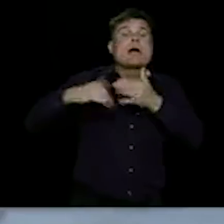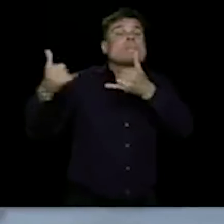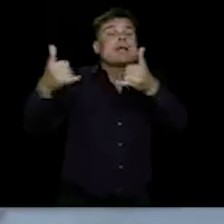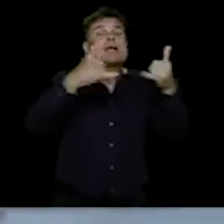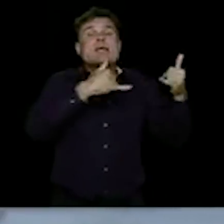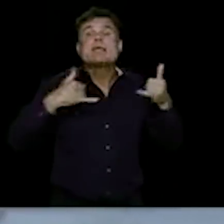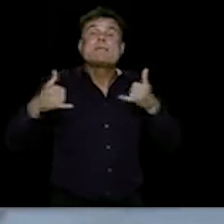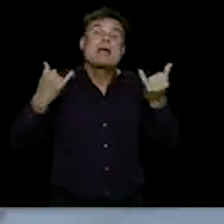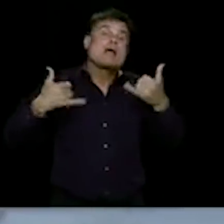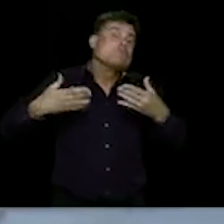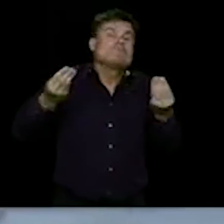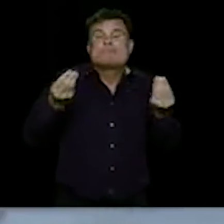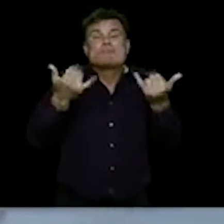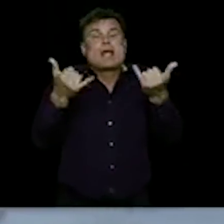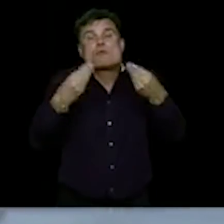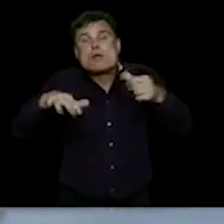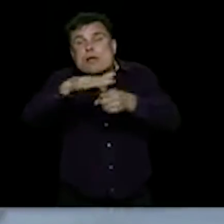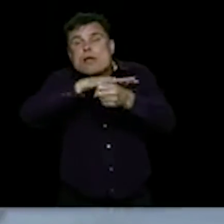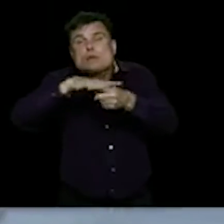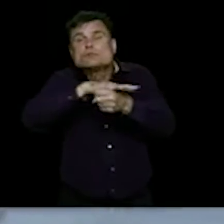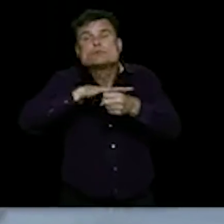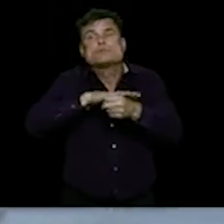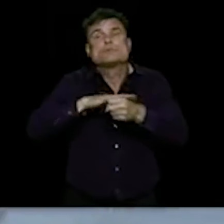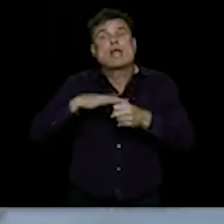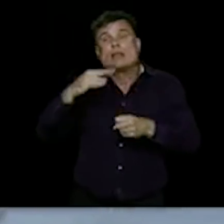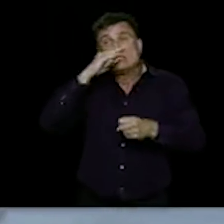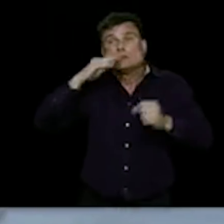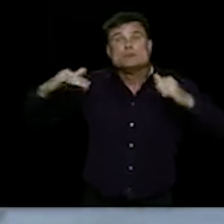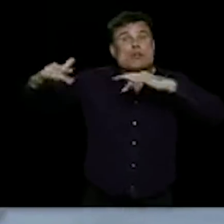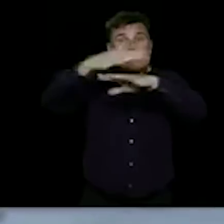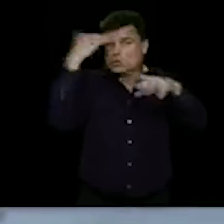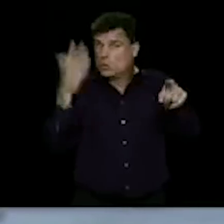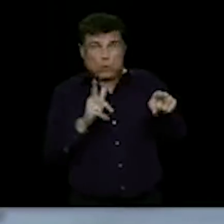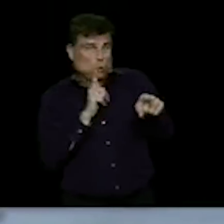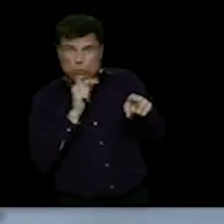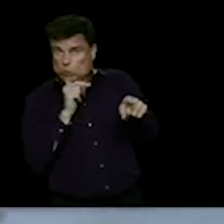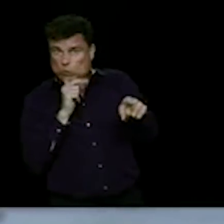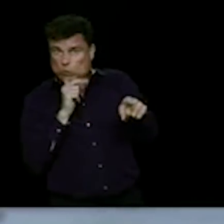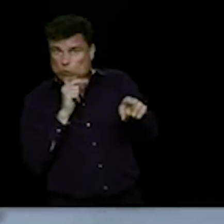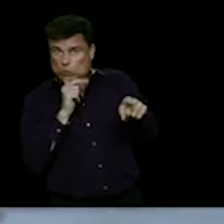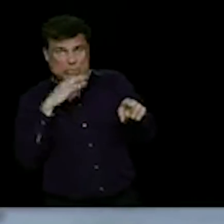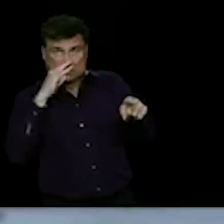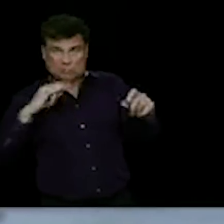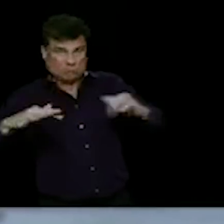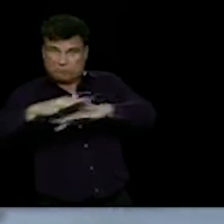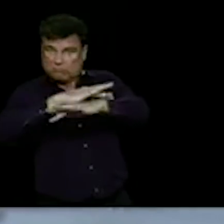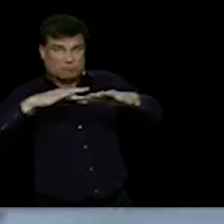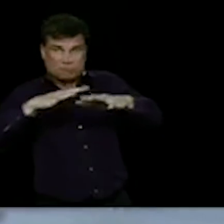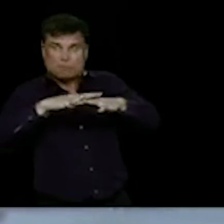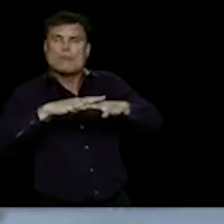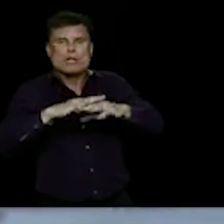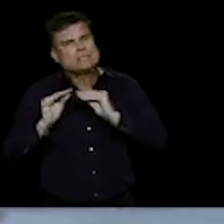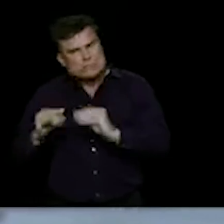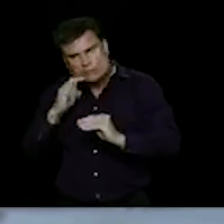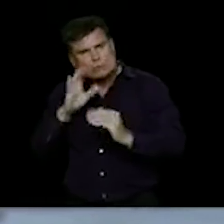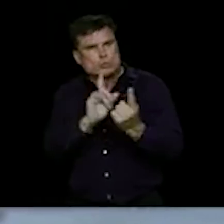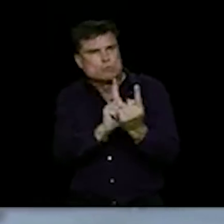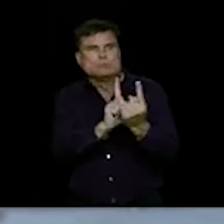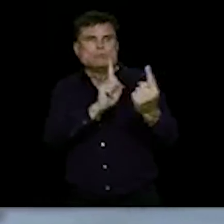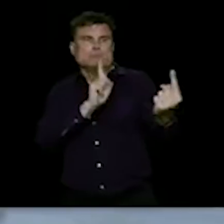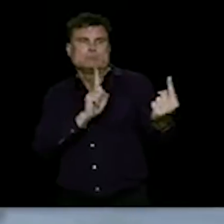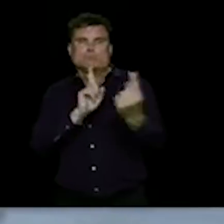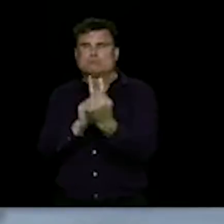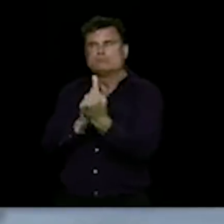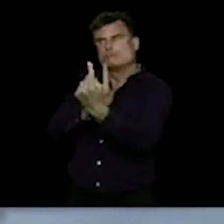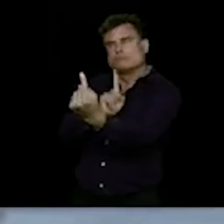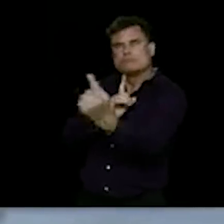We also need to practice to ensure that we're getting comfortable with wearing masks in those situations where we need that extra layer. So